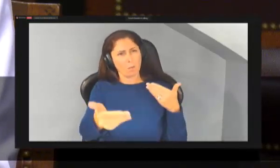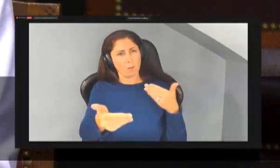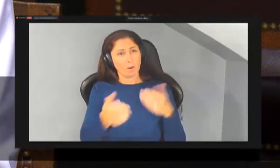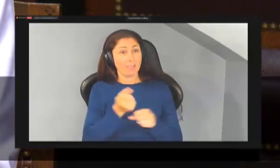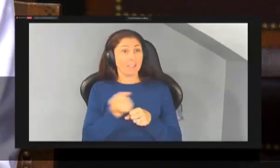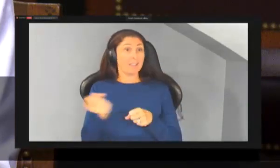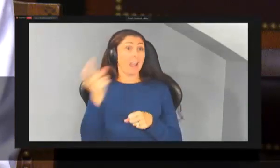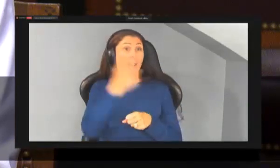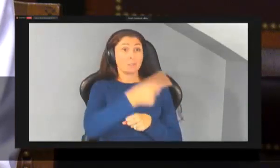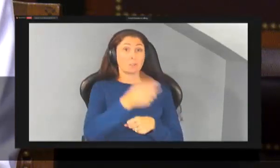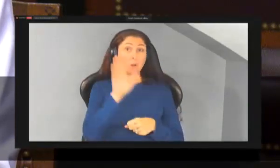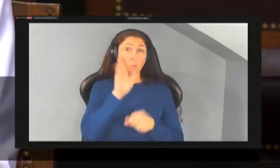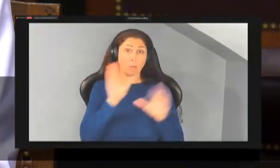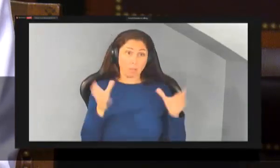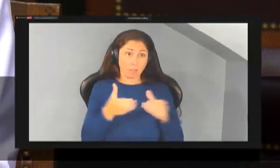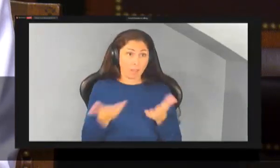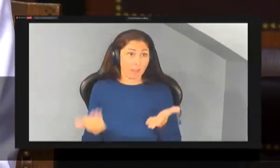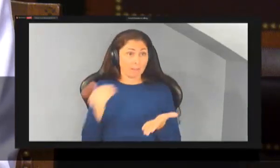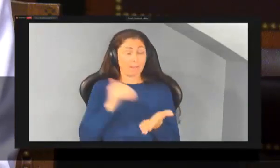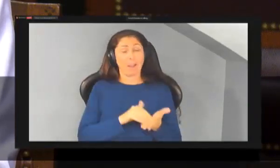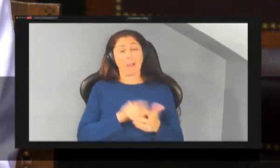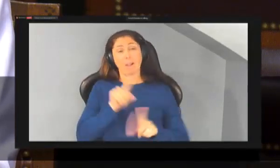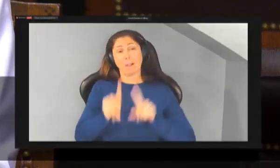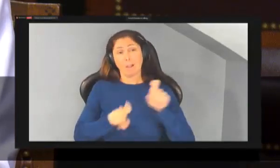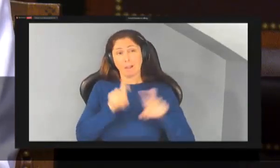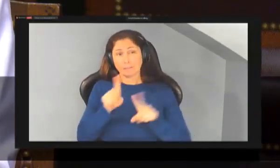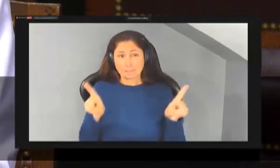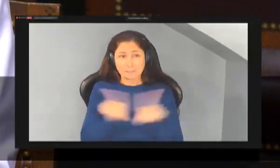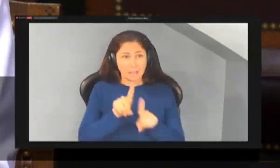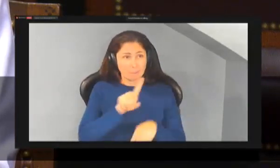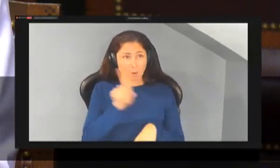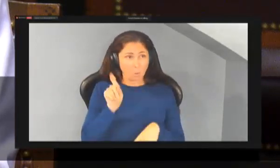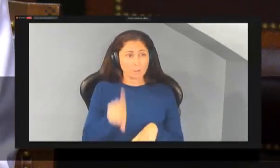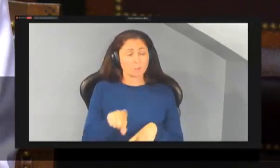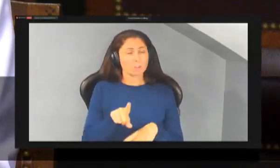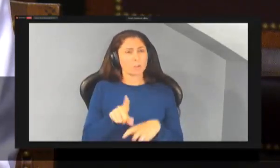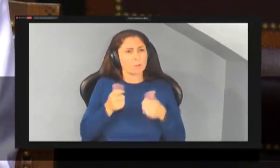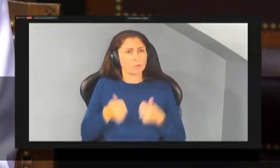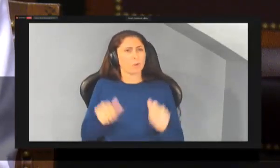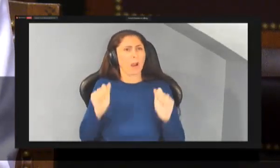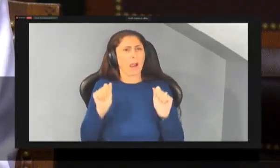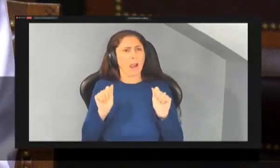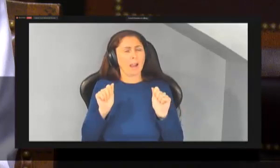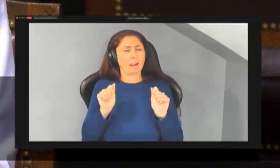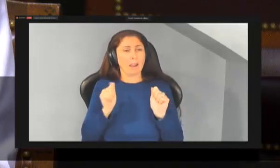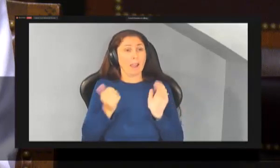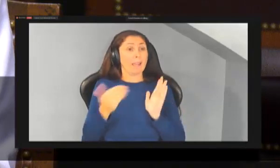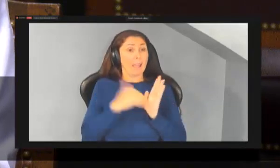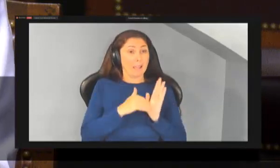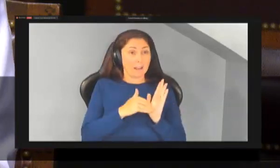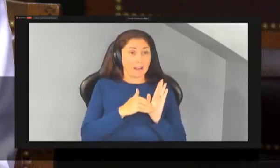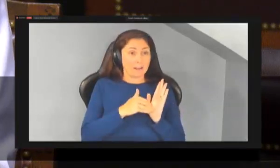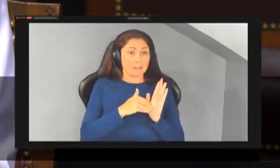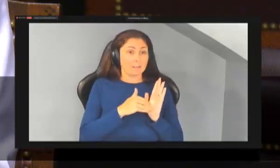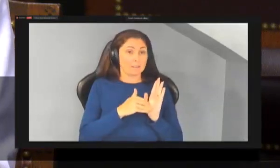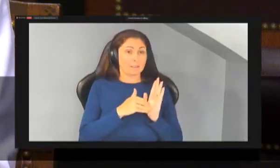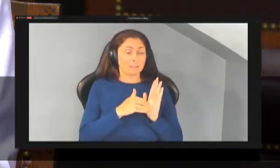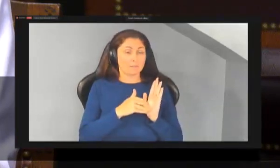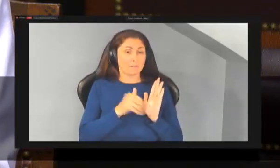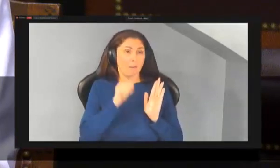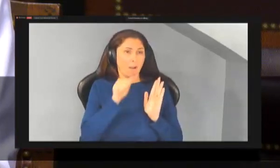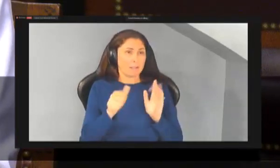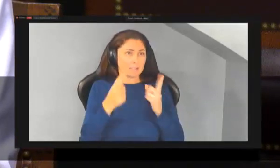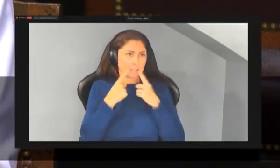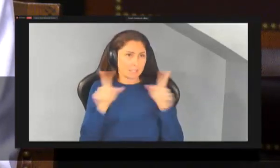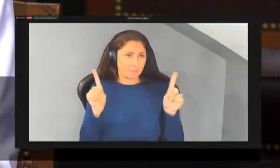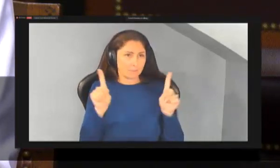again asking the same questions and trying again, unsuccessfully,